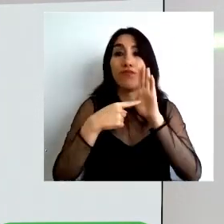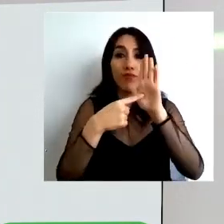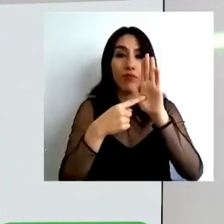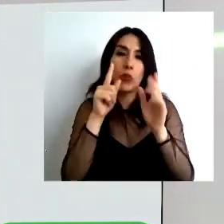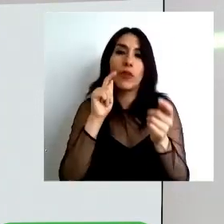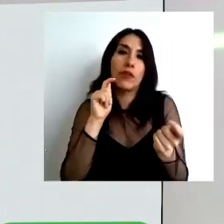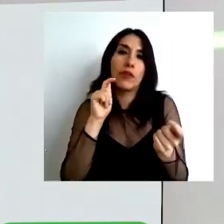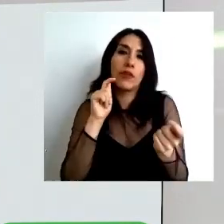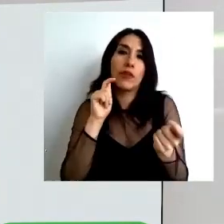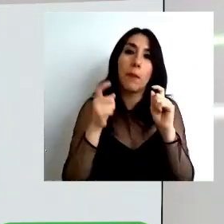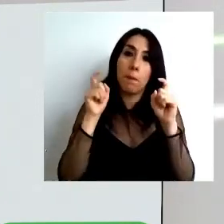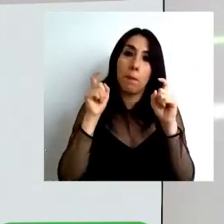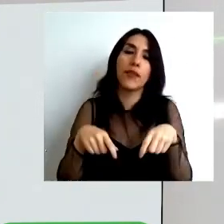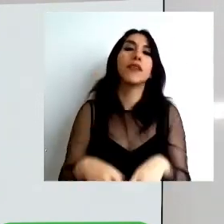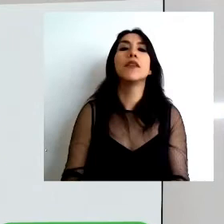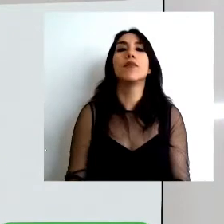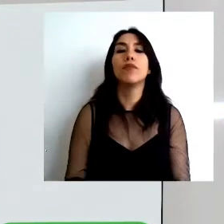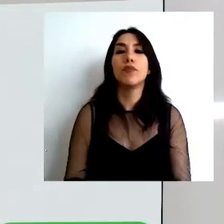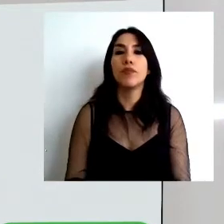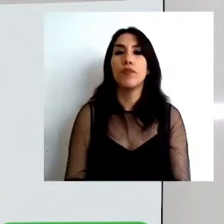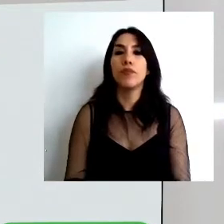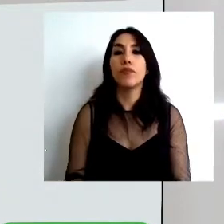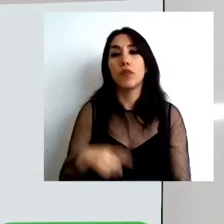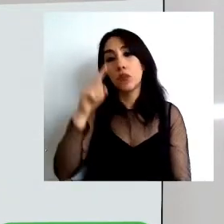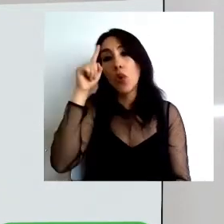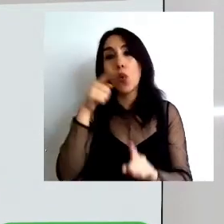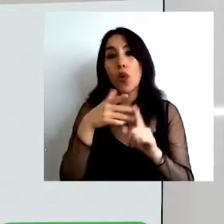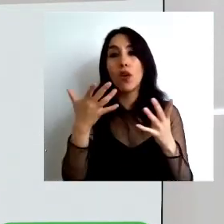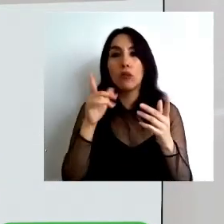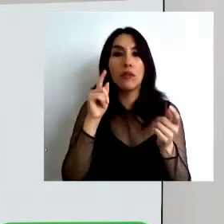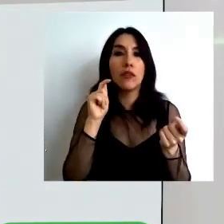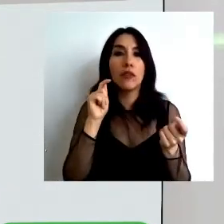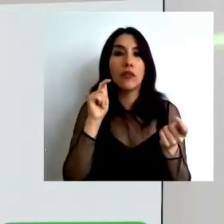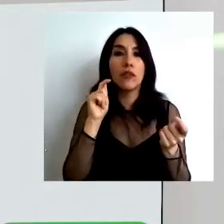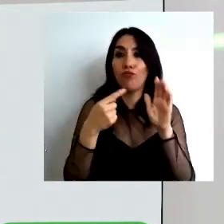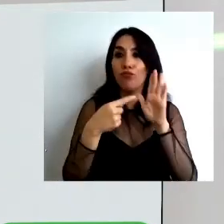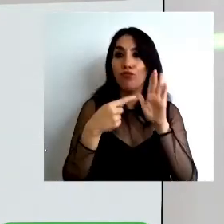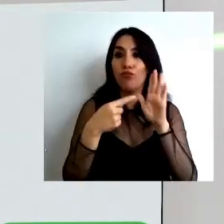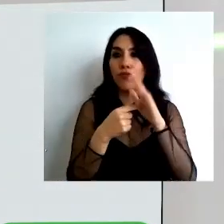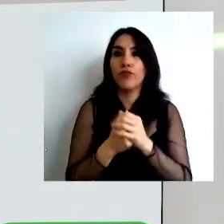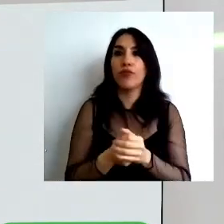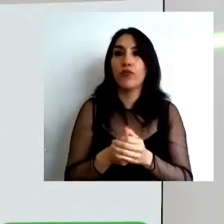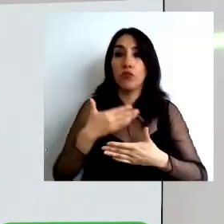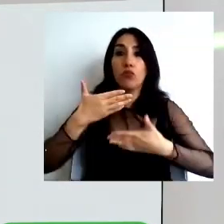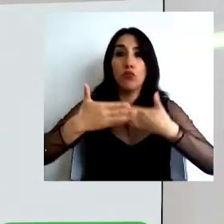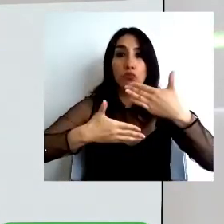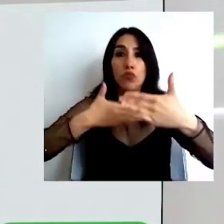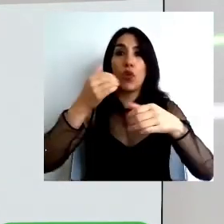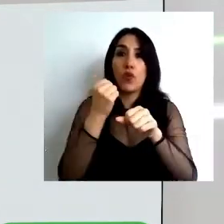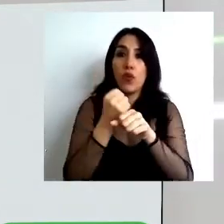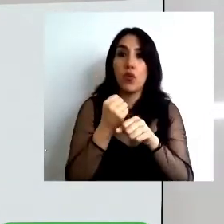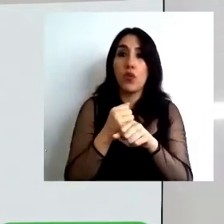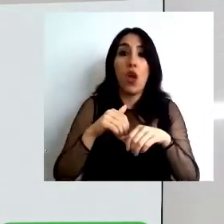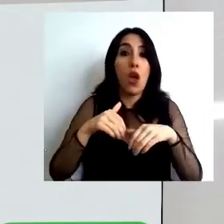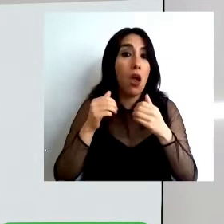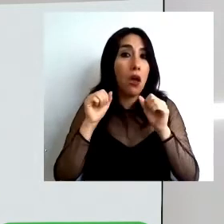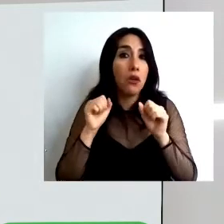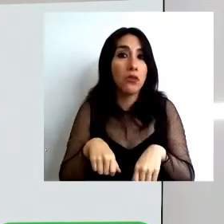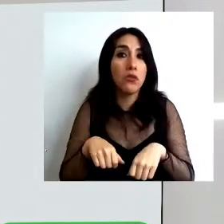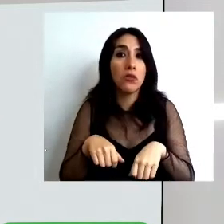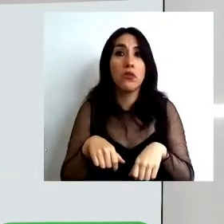and what can be done to influence the system deeply with partners?